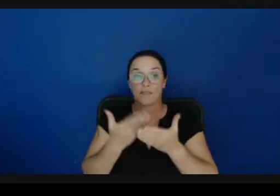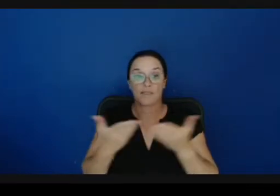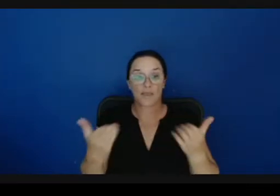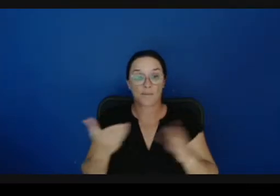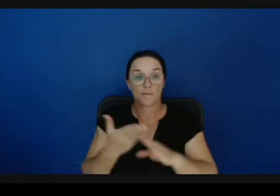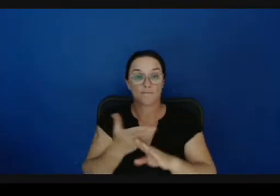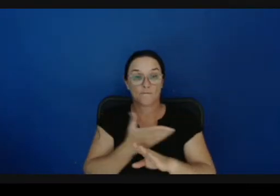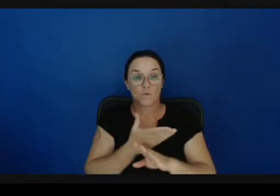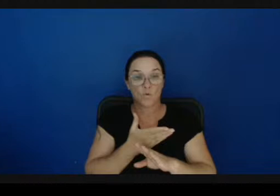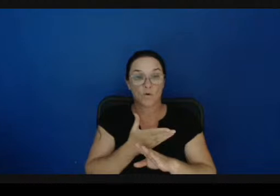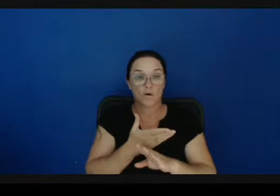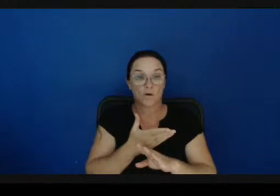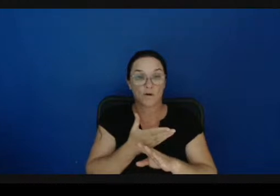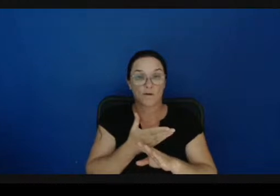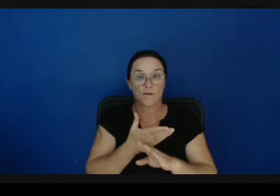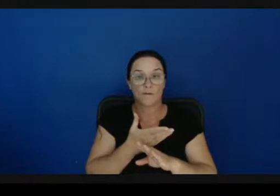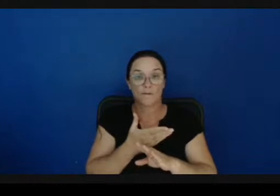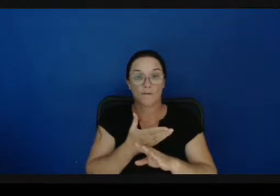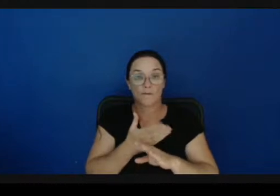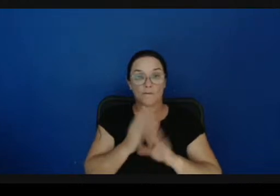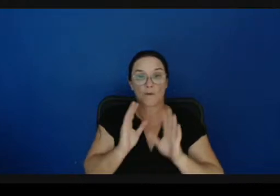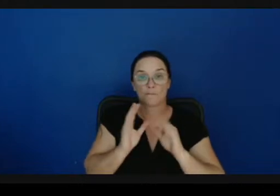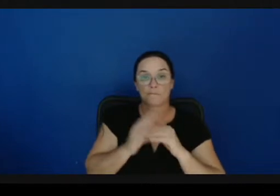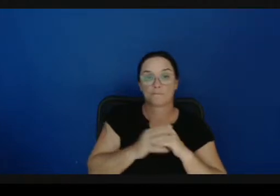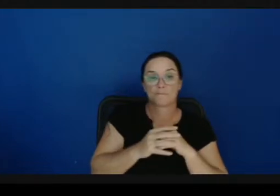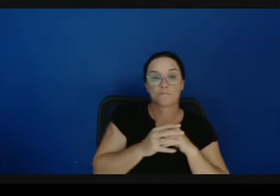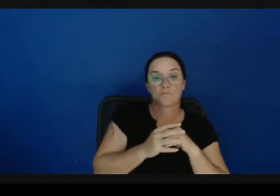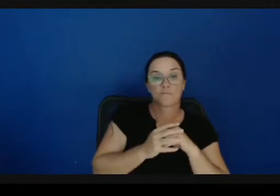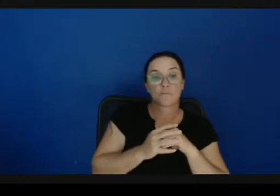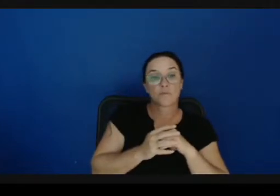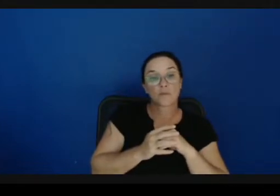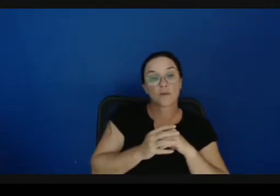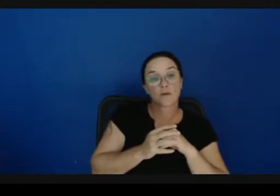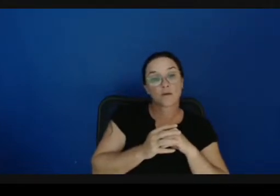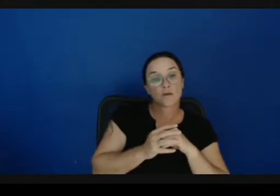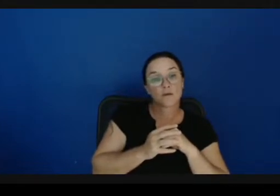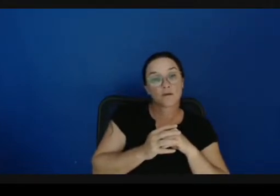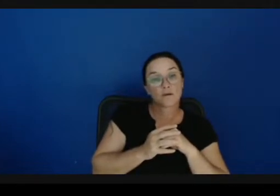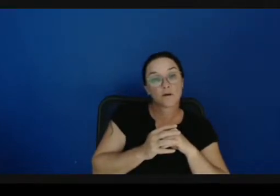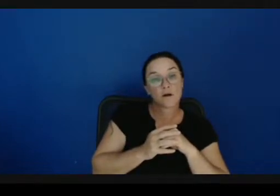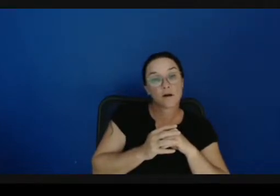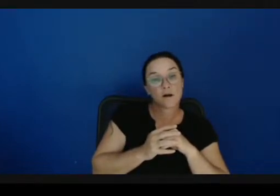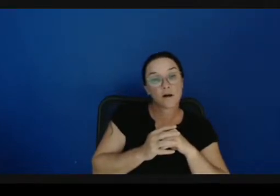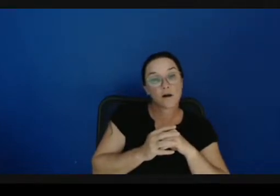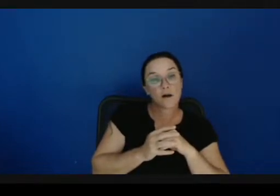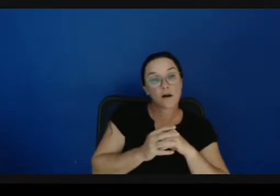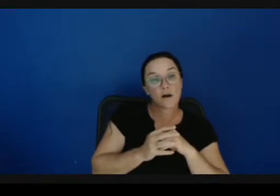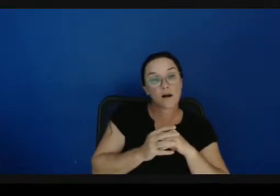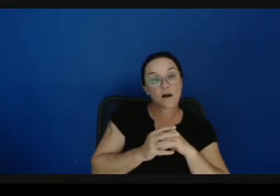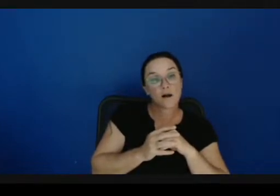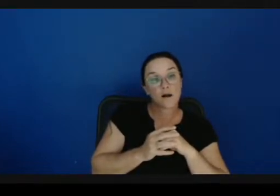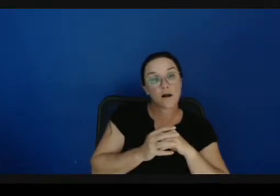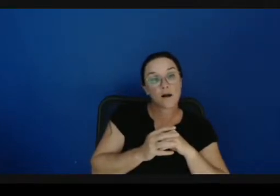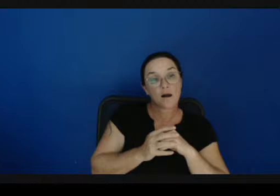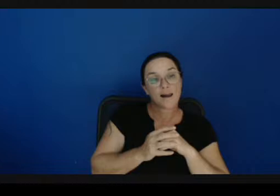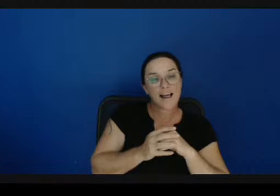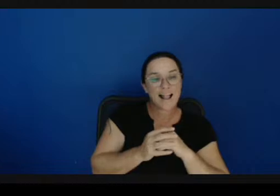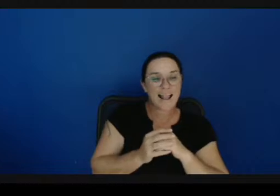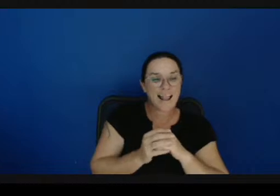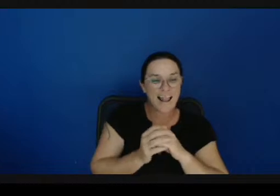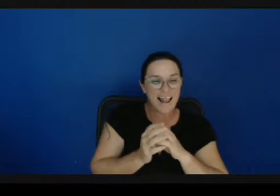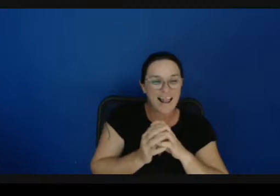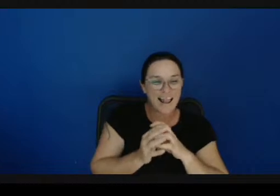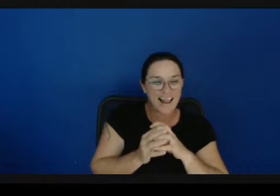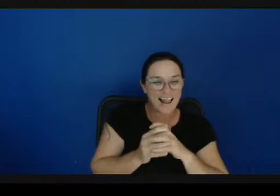we on this section, that's when I replay. Can I you hop this on. last? Oh, can I finish my thought? Jump in there?